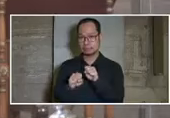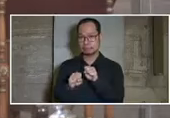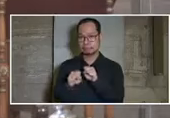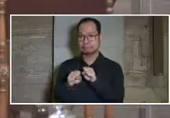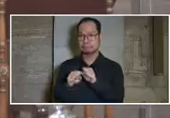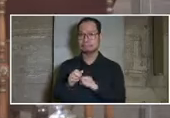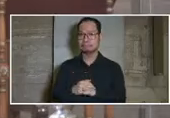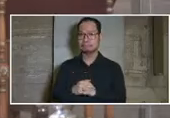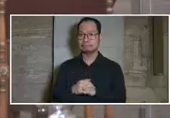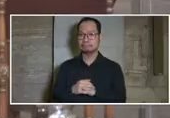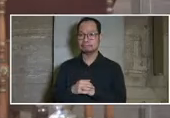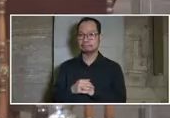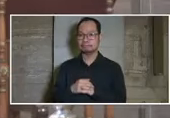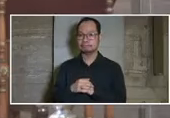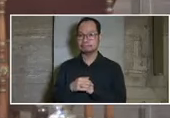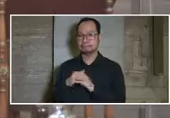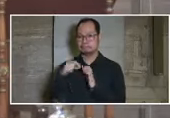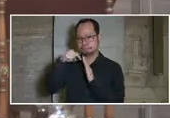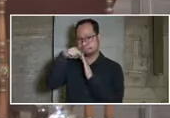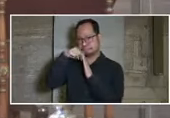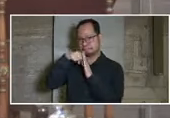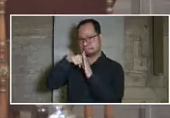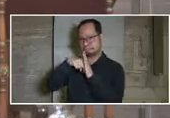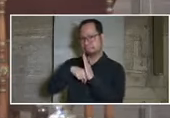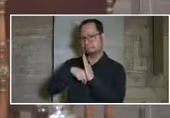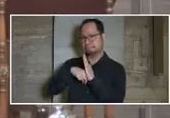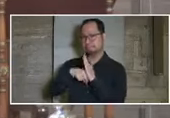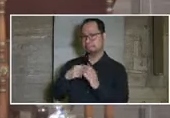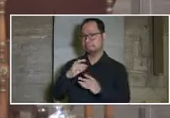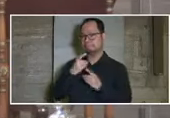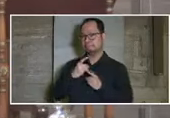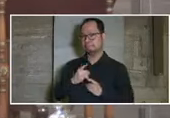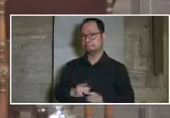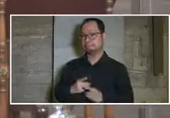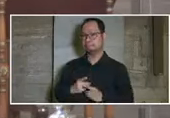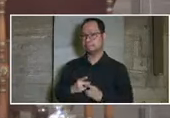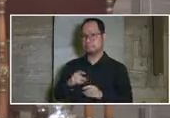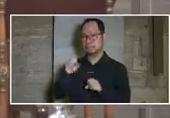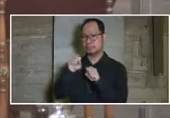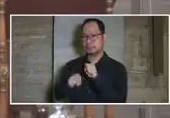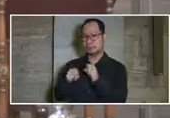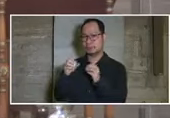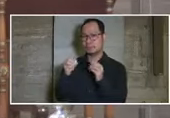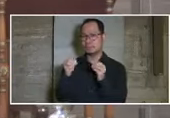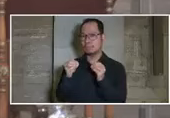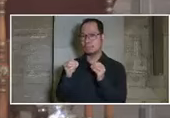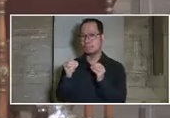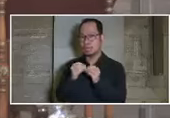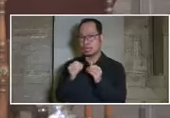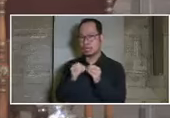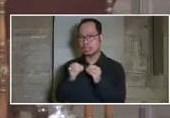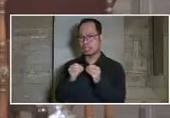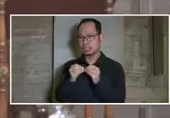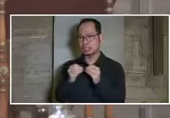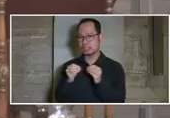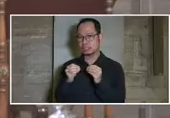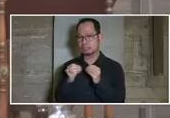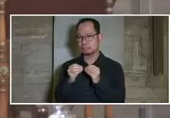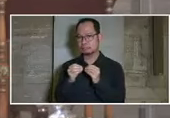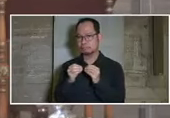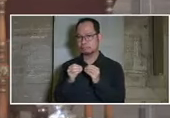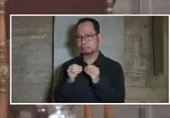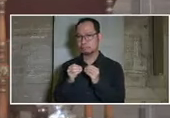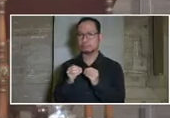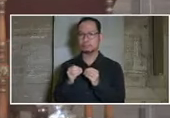earnest. He desires so much things in our life to be back in order.